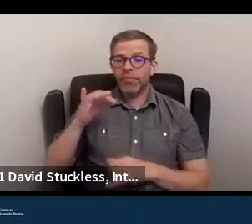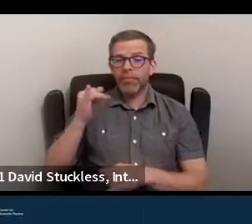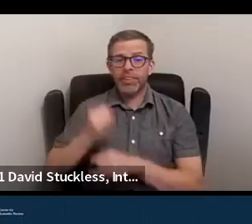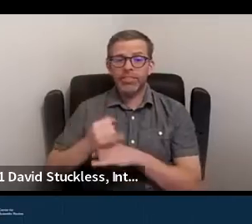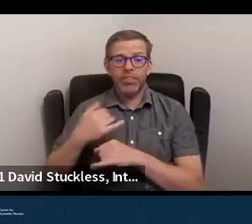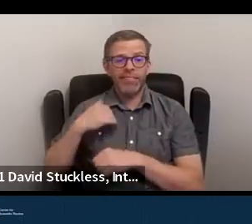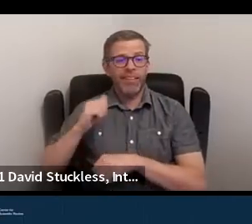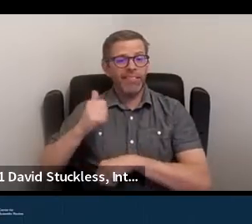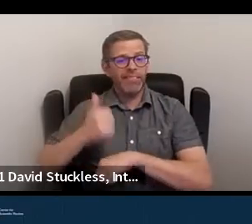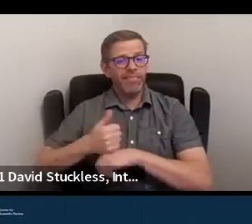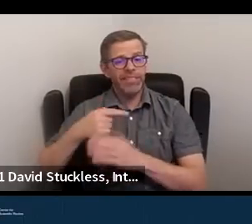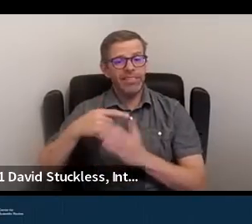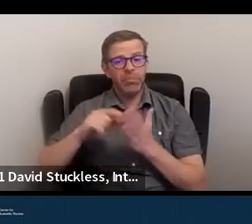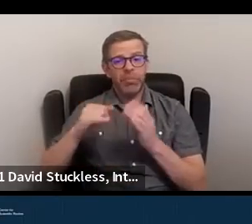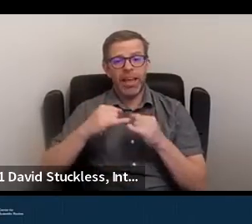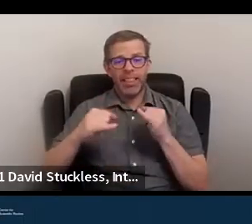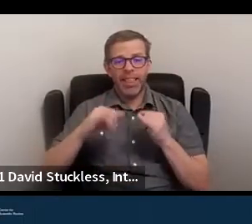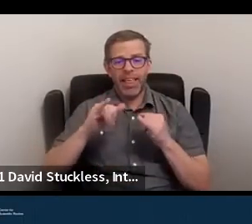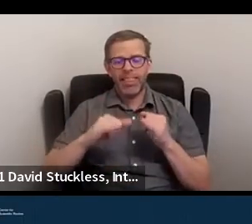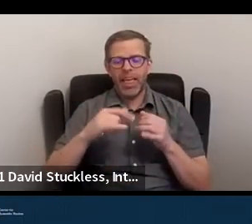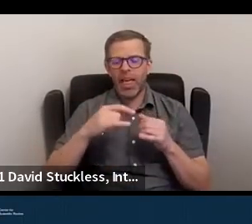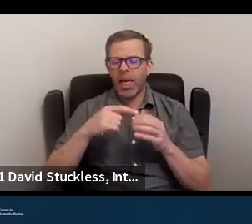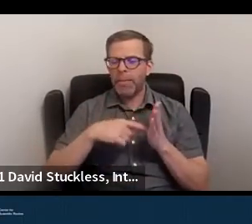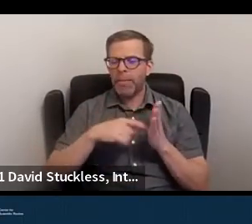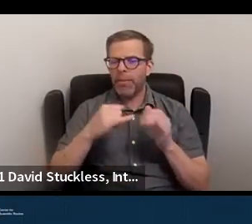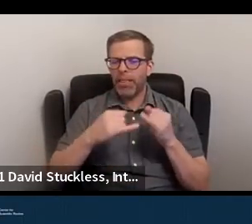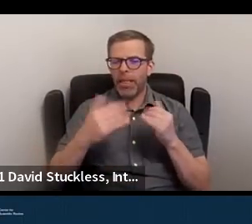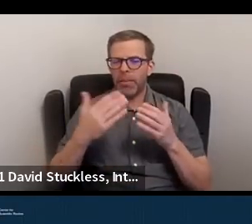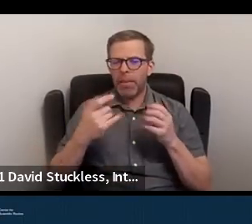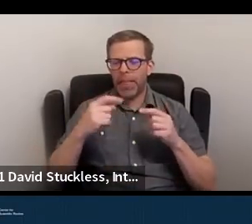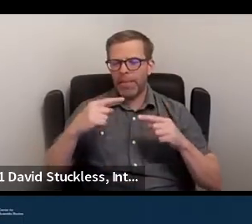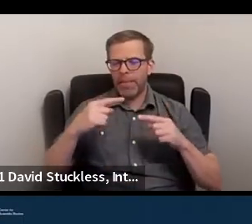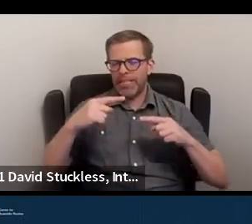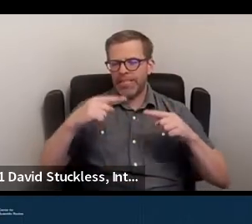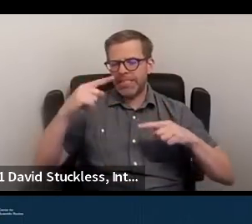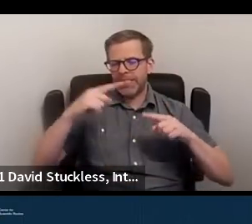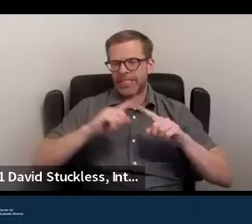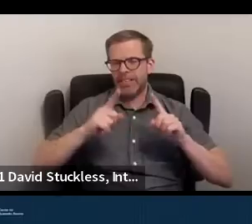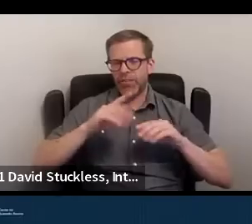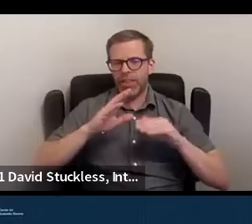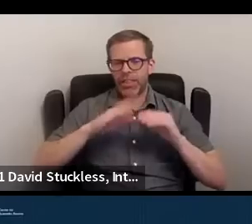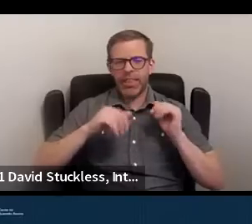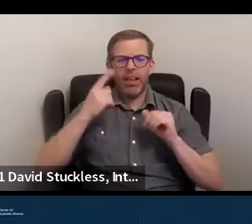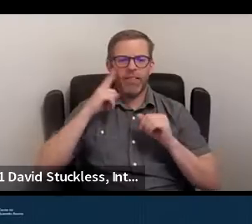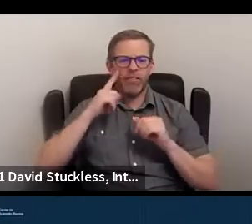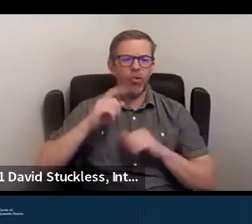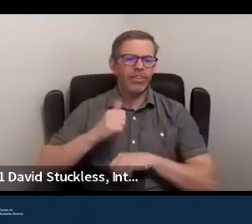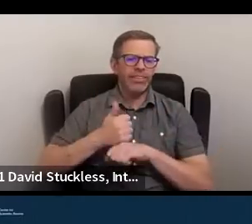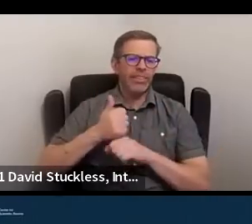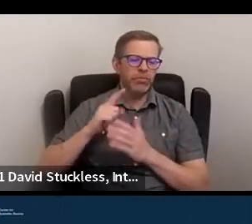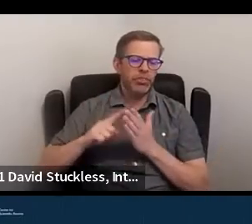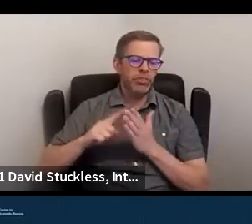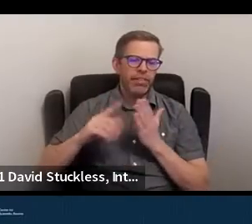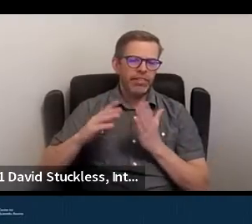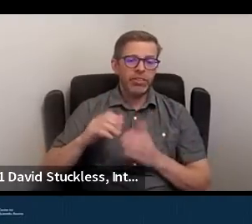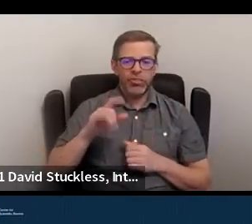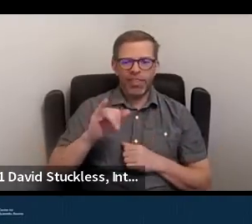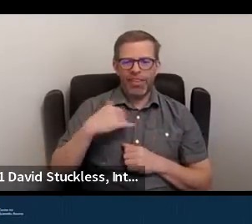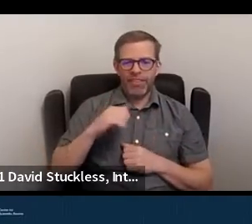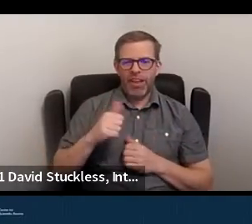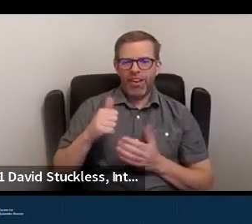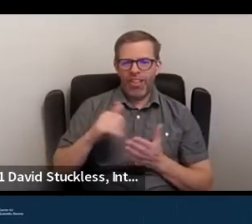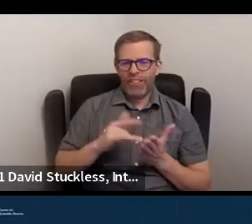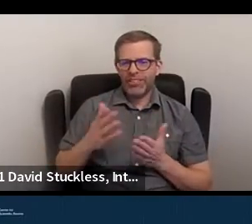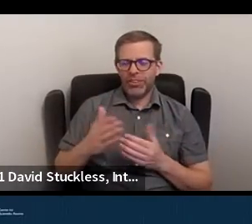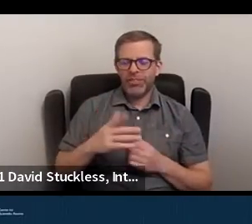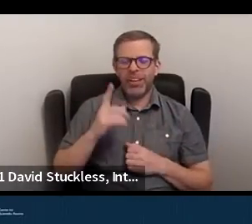pay line, that pay line might be a little bit different than it is for established investigators. So there's another advantage. I